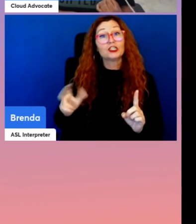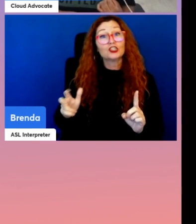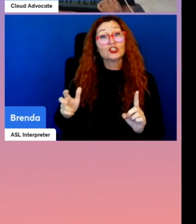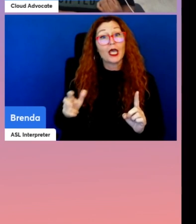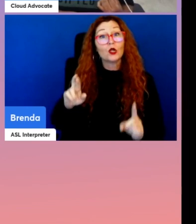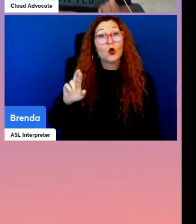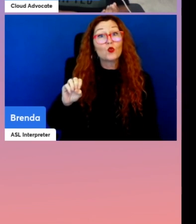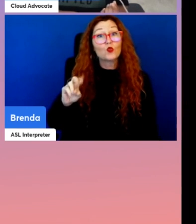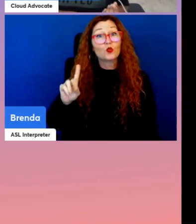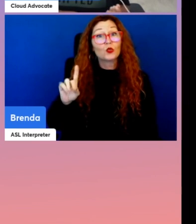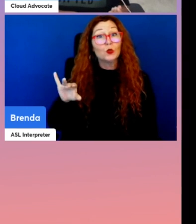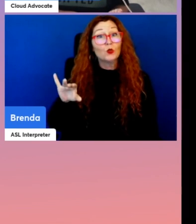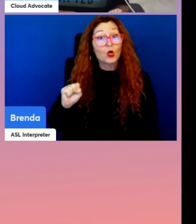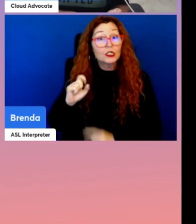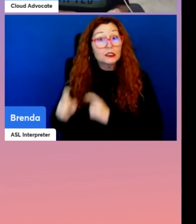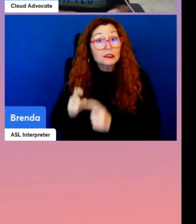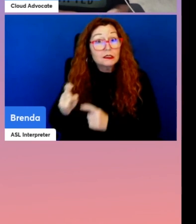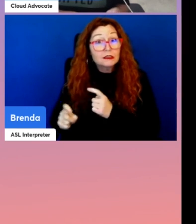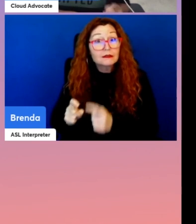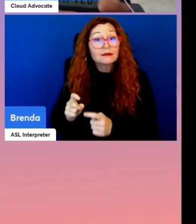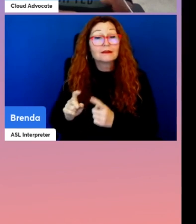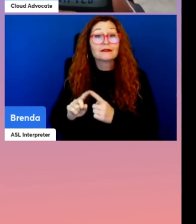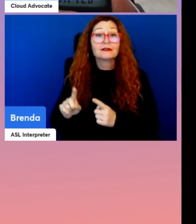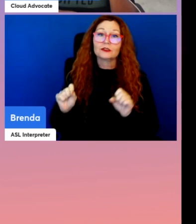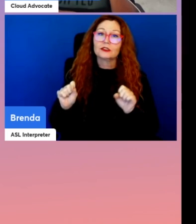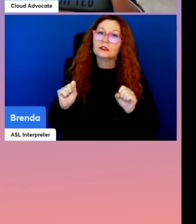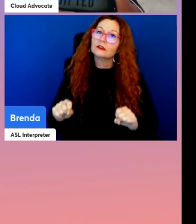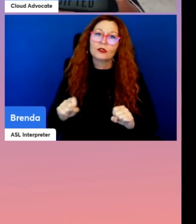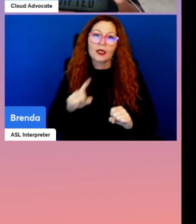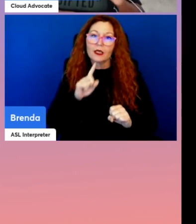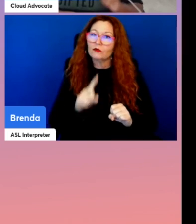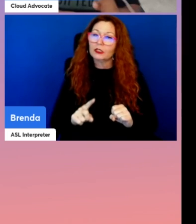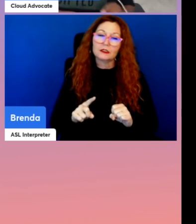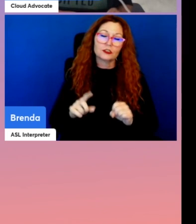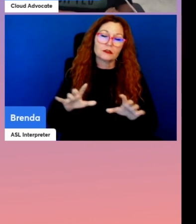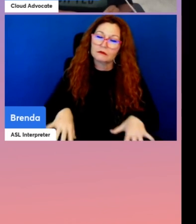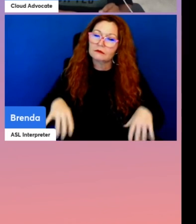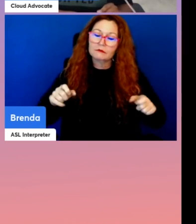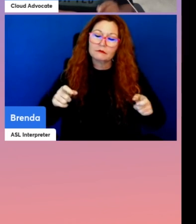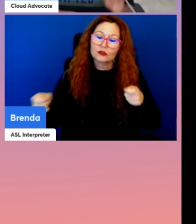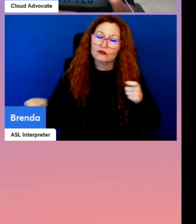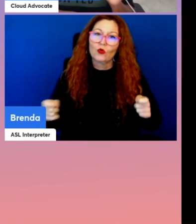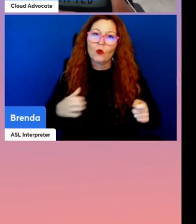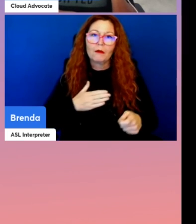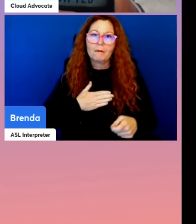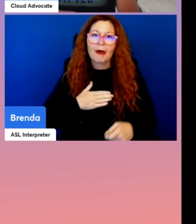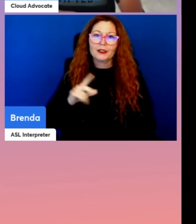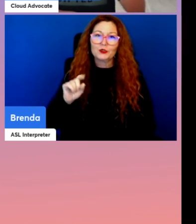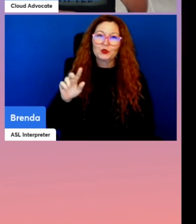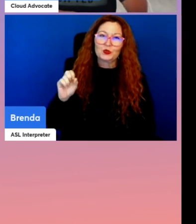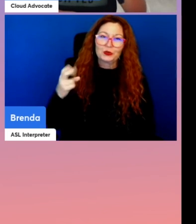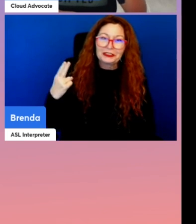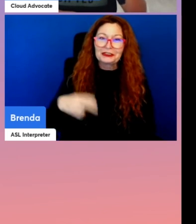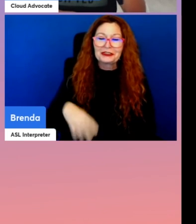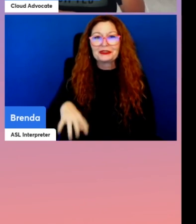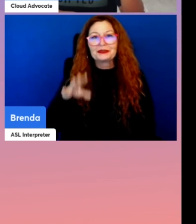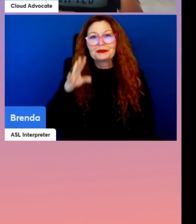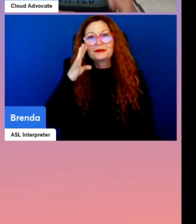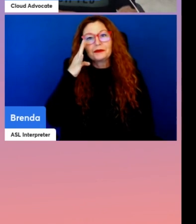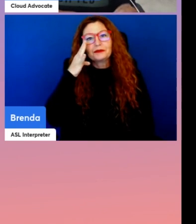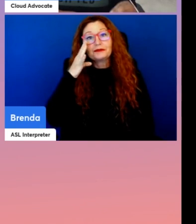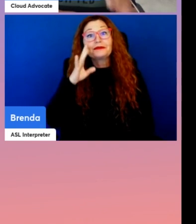channel, where you all get to sabotage me. And I use AI to do that, as in I created